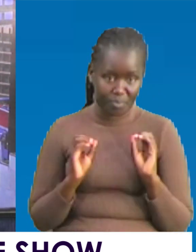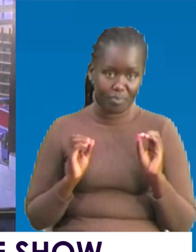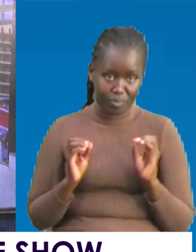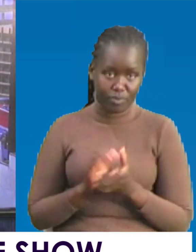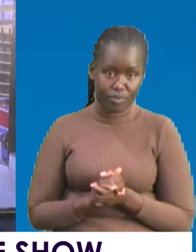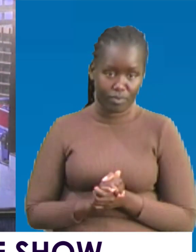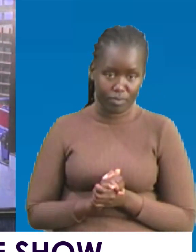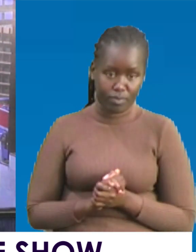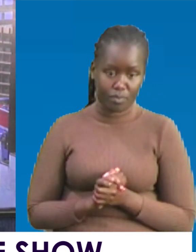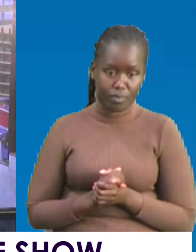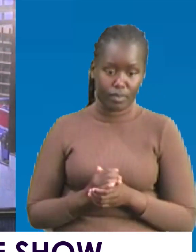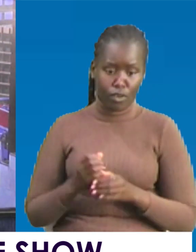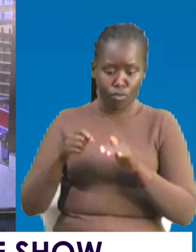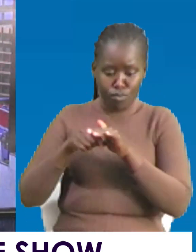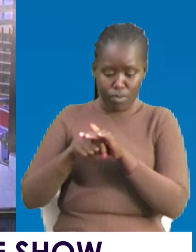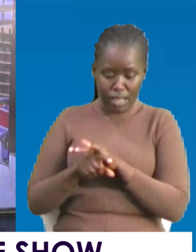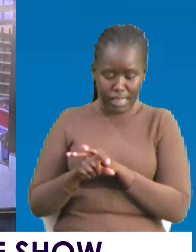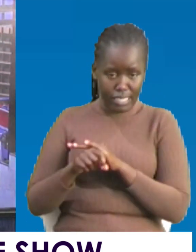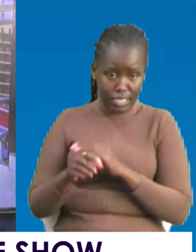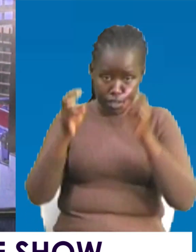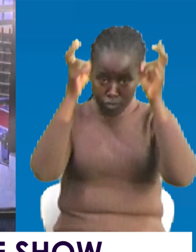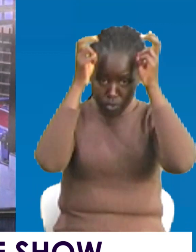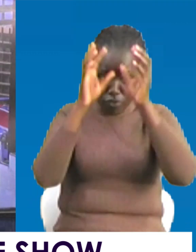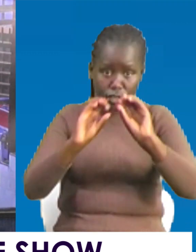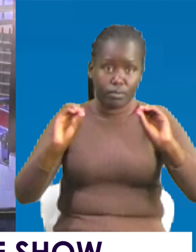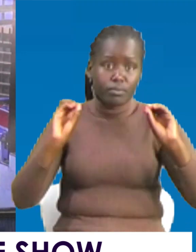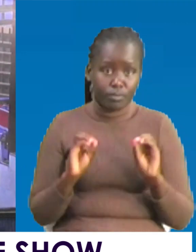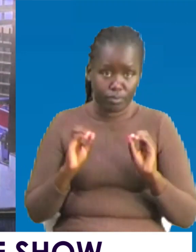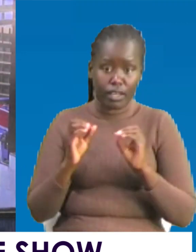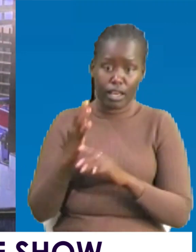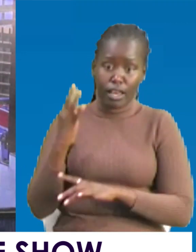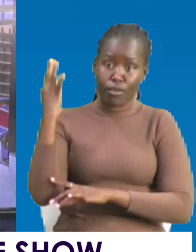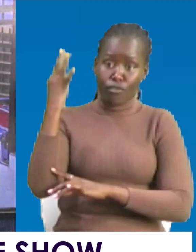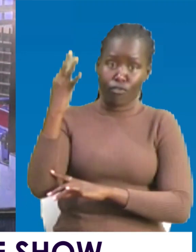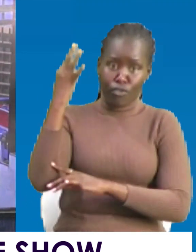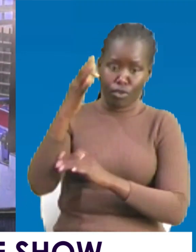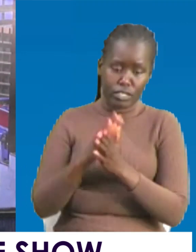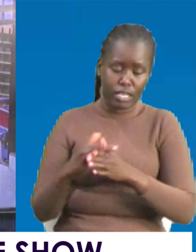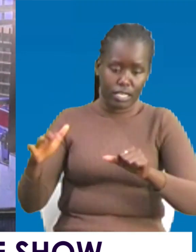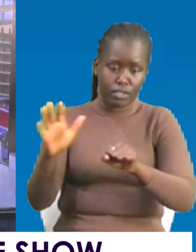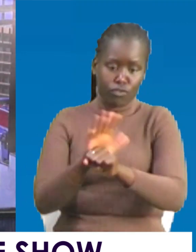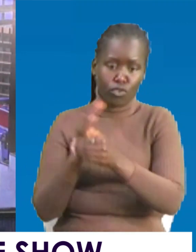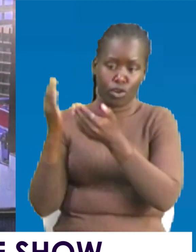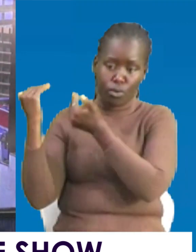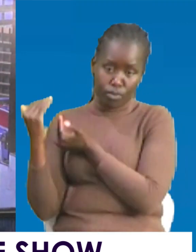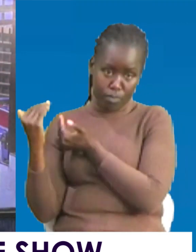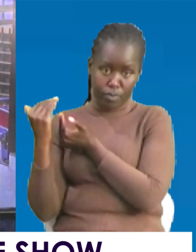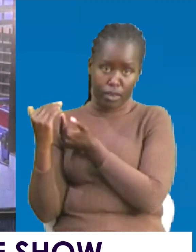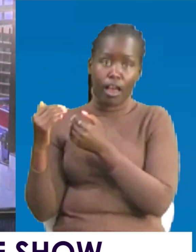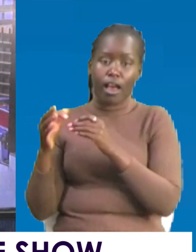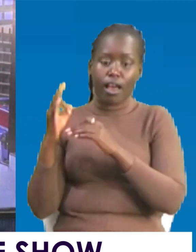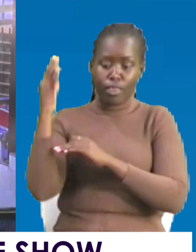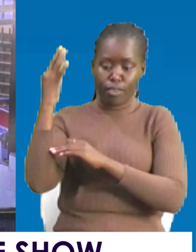birth it. Don't be the seed for evil. Cut it now. The future is full of hope. The future is